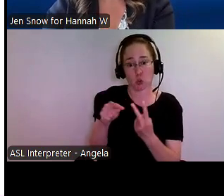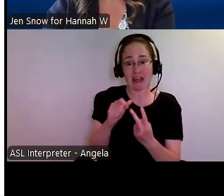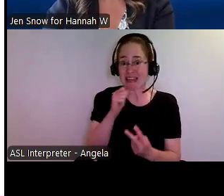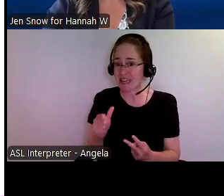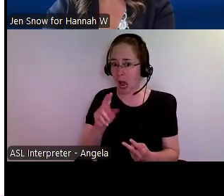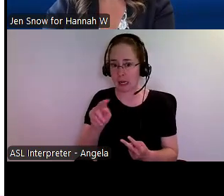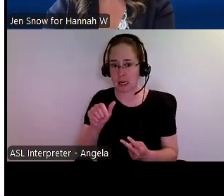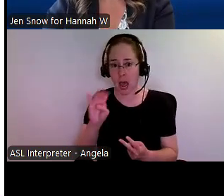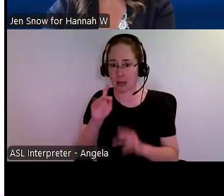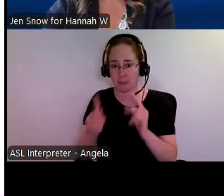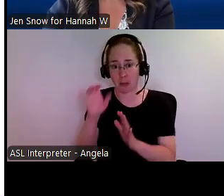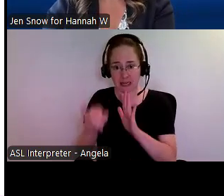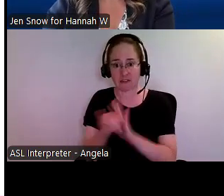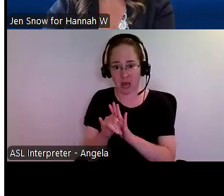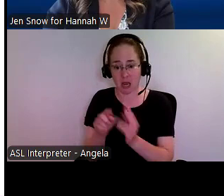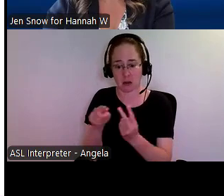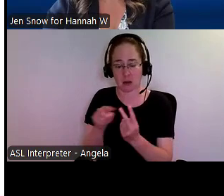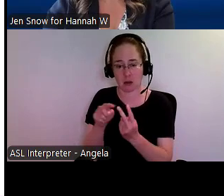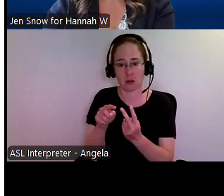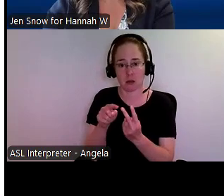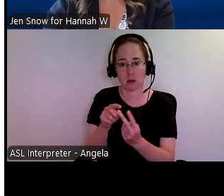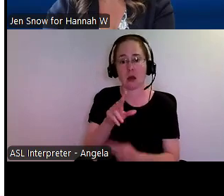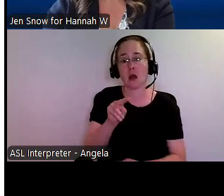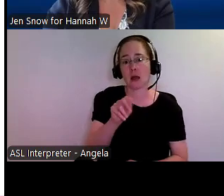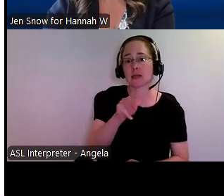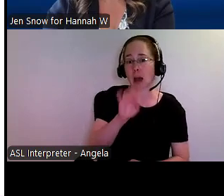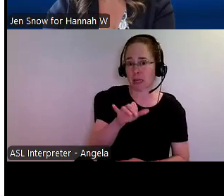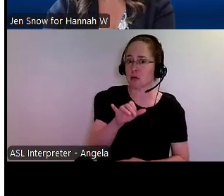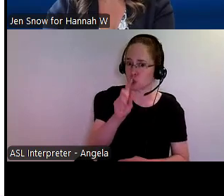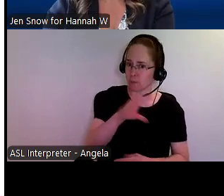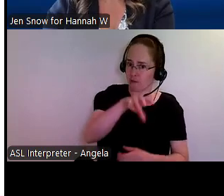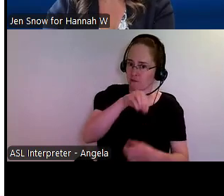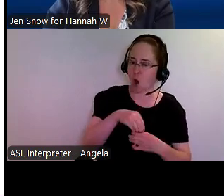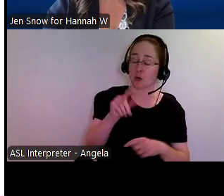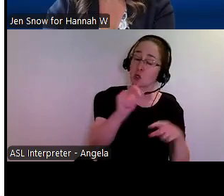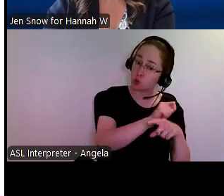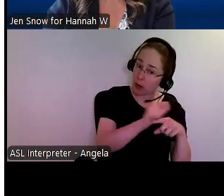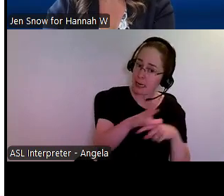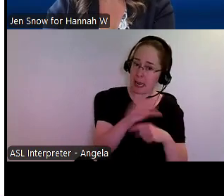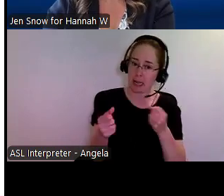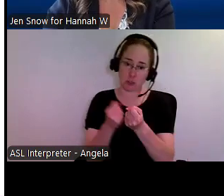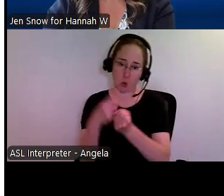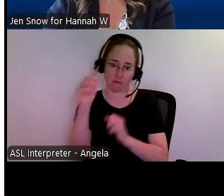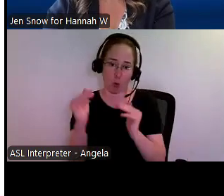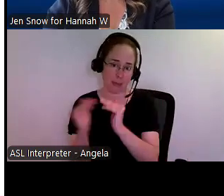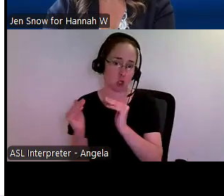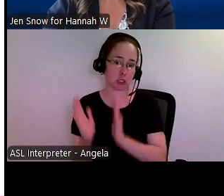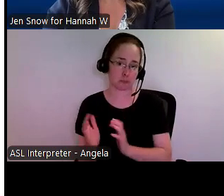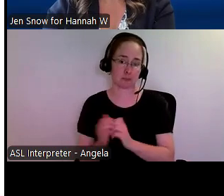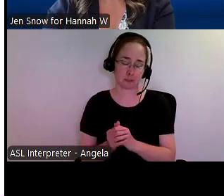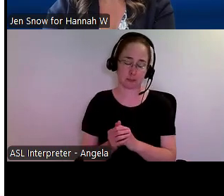folks really identified as being space where NAMI had distinguished itself, and that was in training and in support for peers. So I